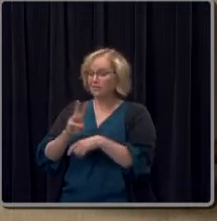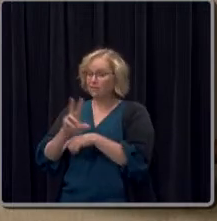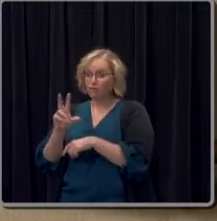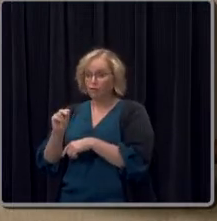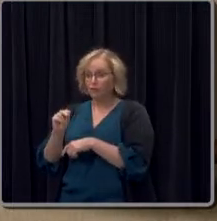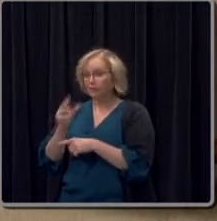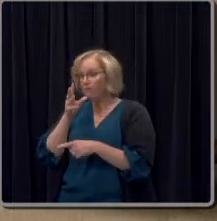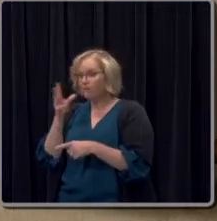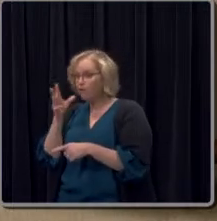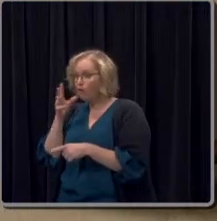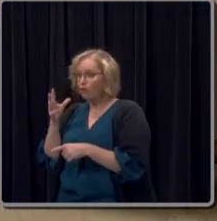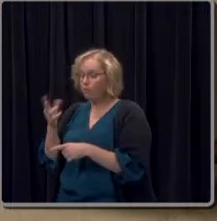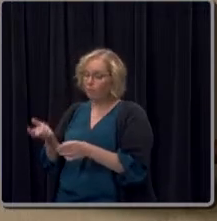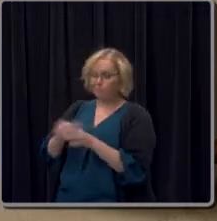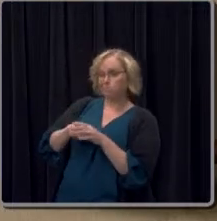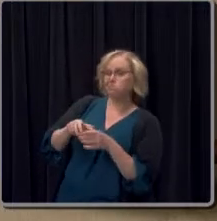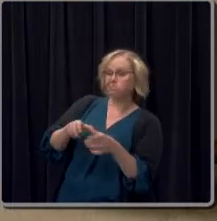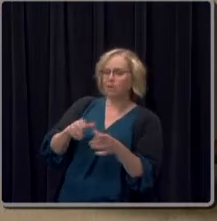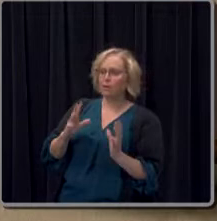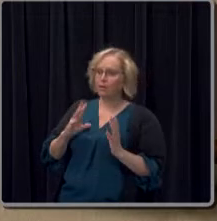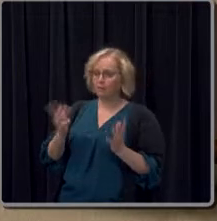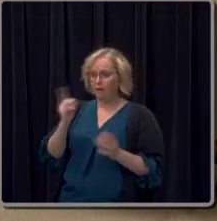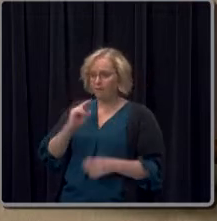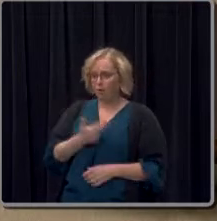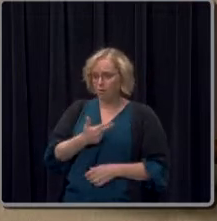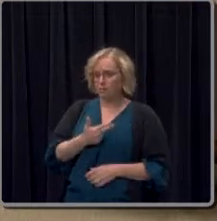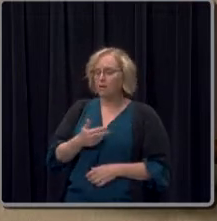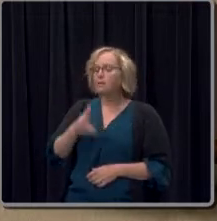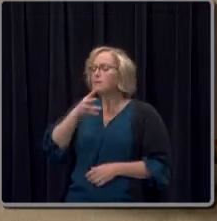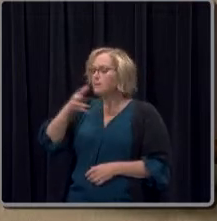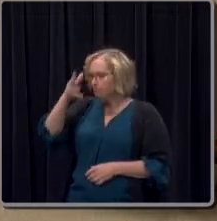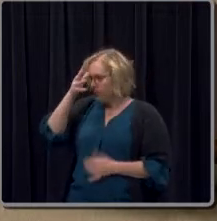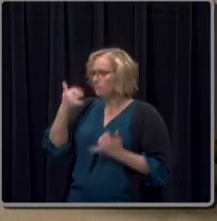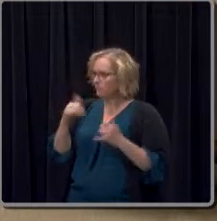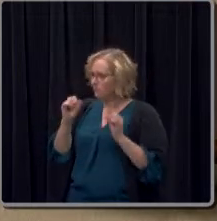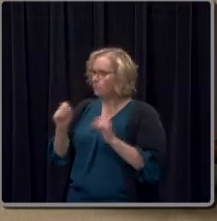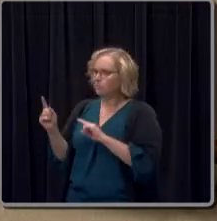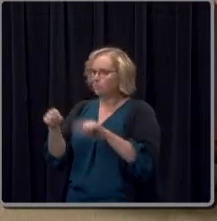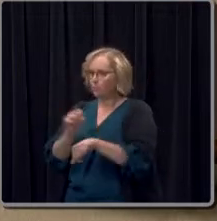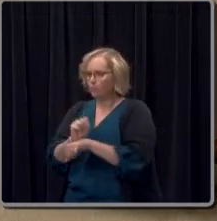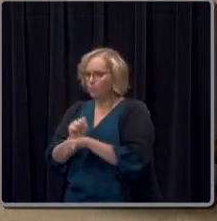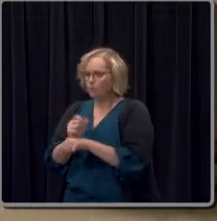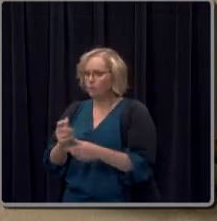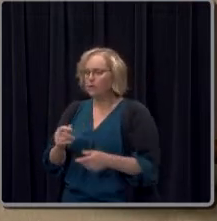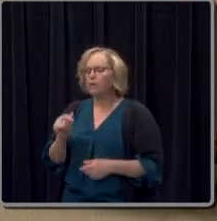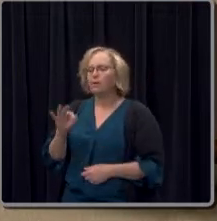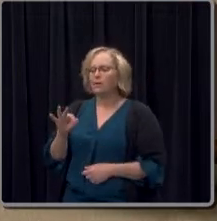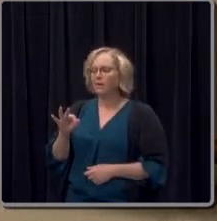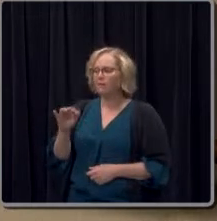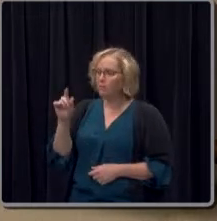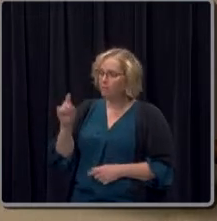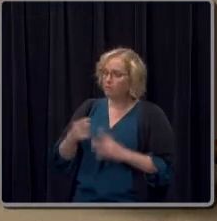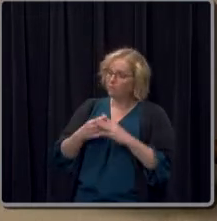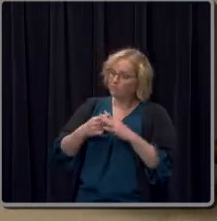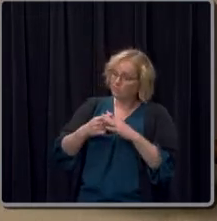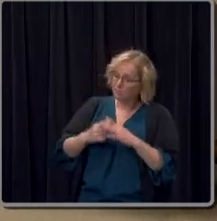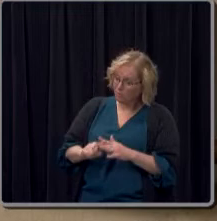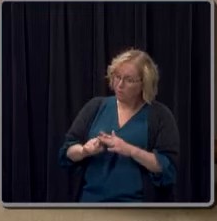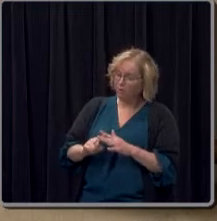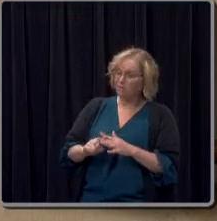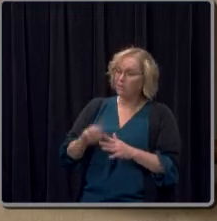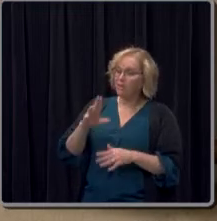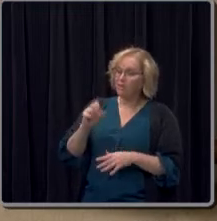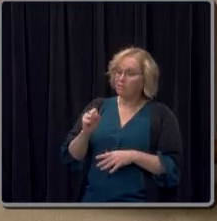what? It worked fine for us, and our parents were still able to go to work. So if you have to start the buses earlier for